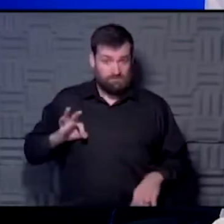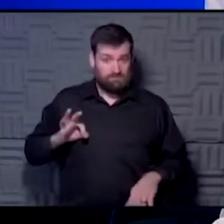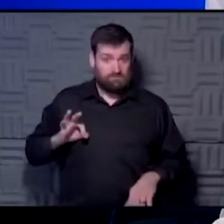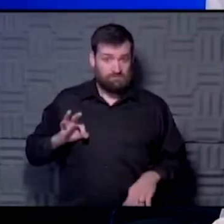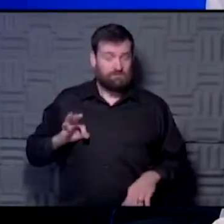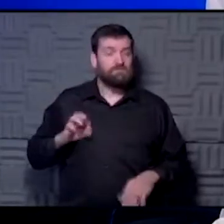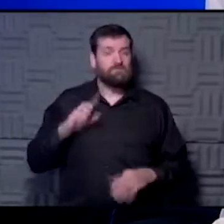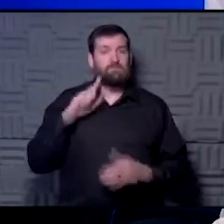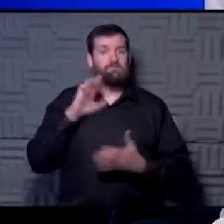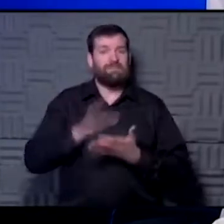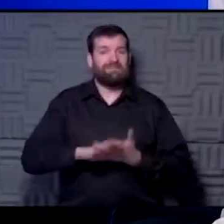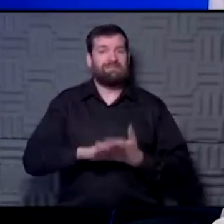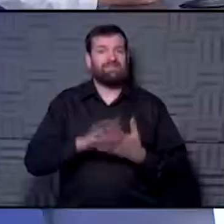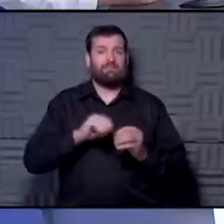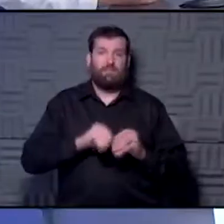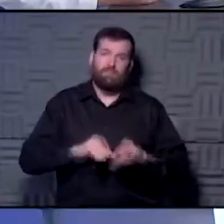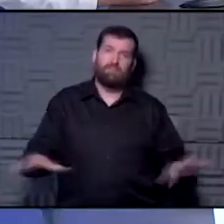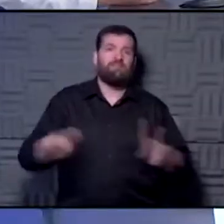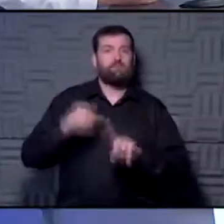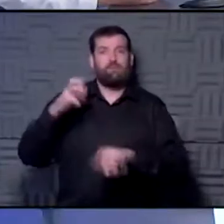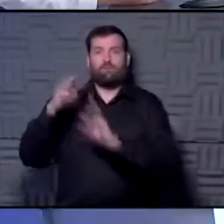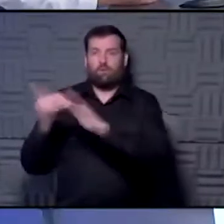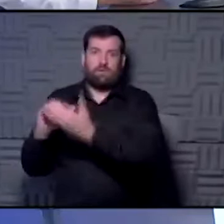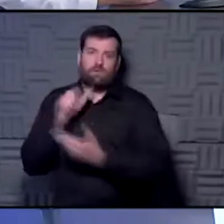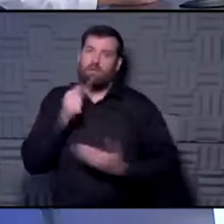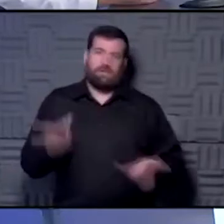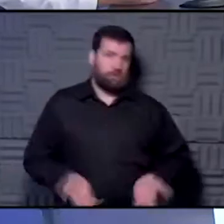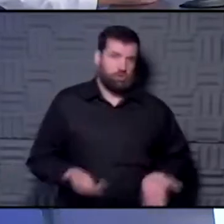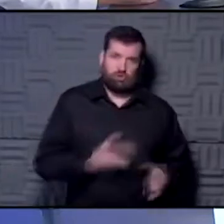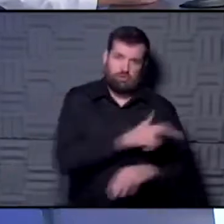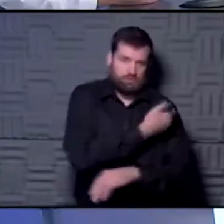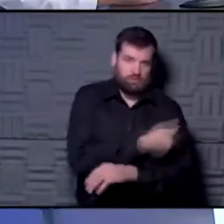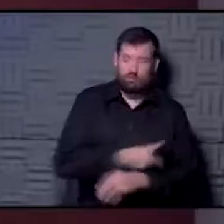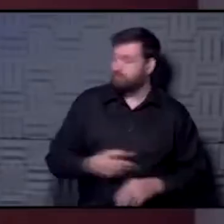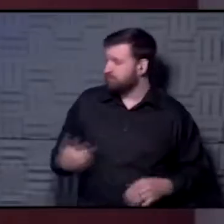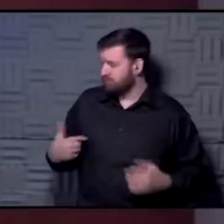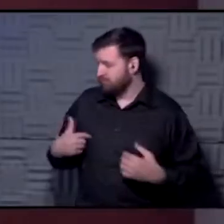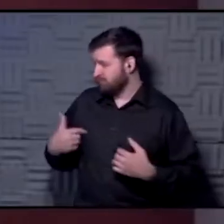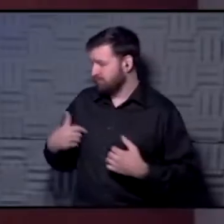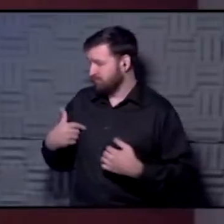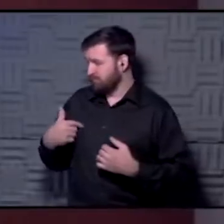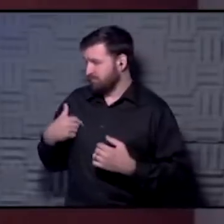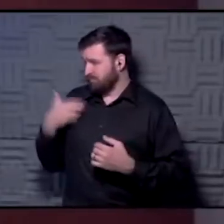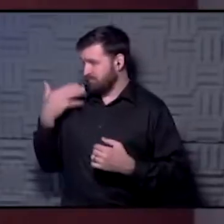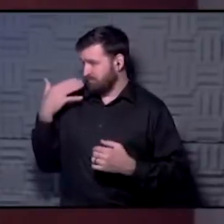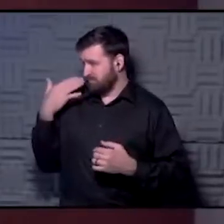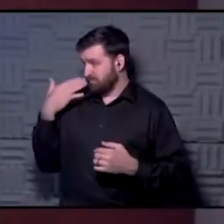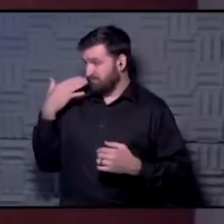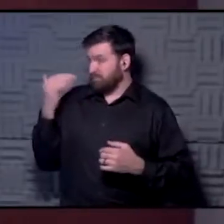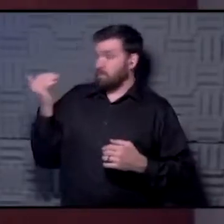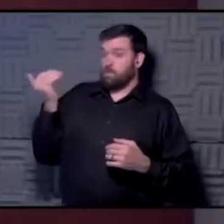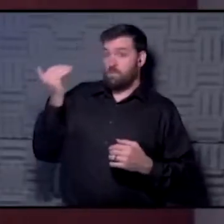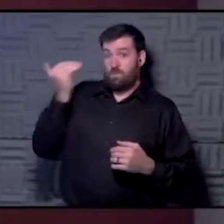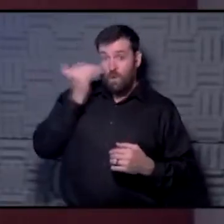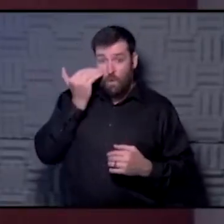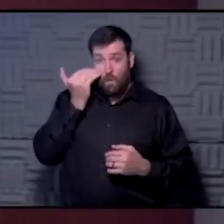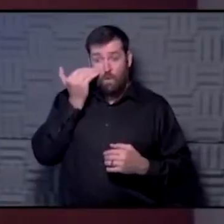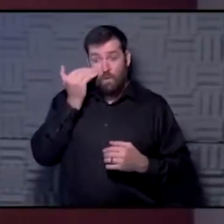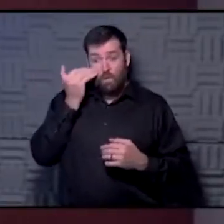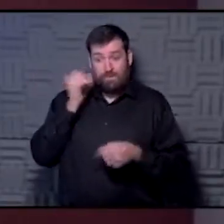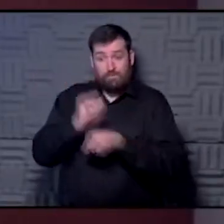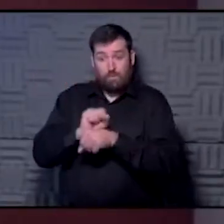we believe to be community spread. Yeah, and I would go further to say, I don't know of a case where we have an